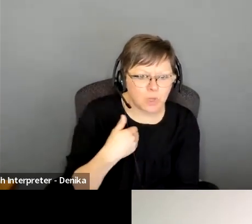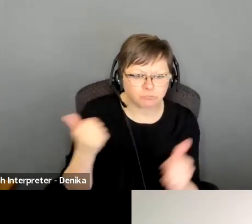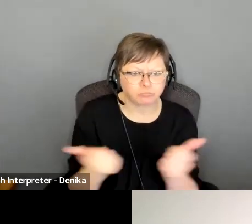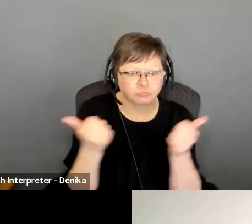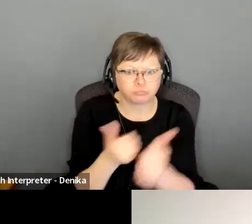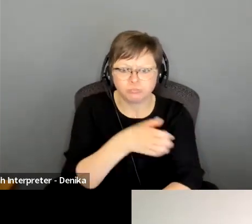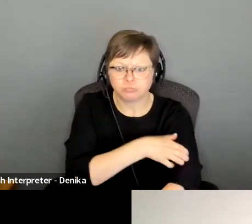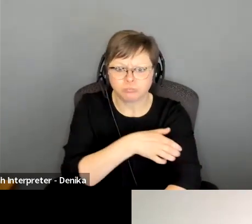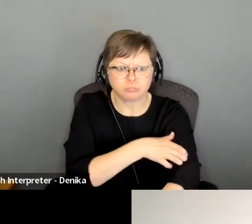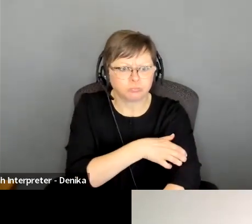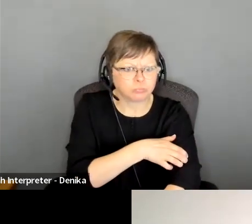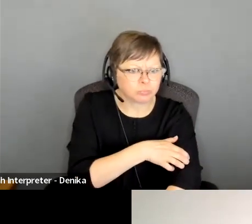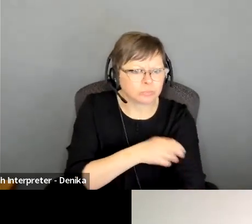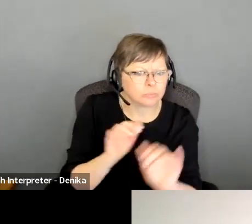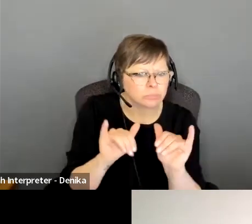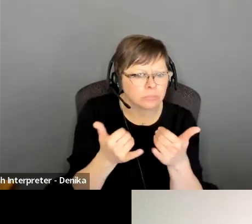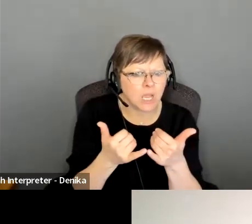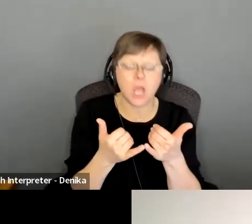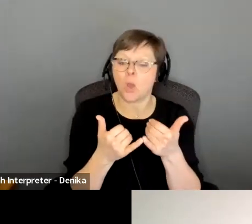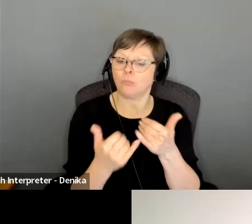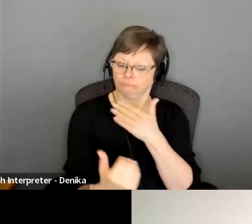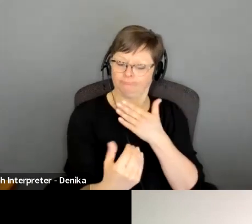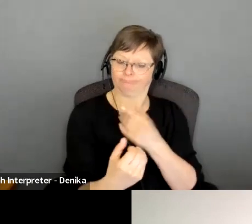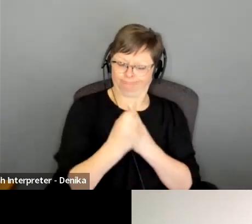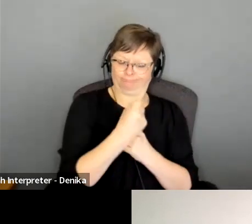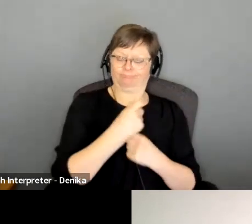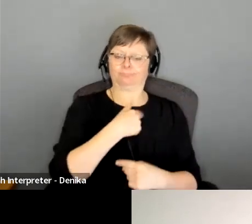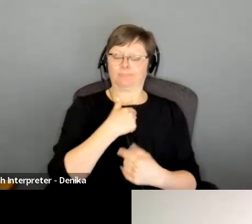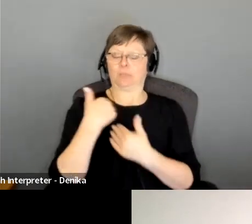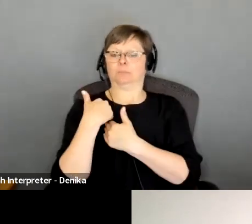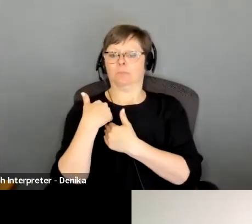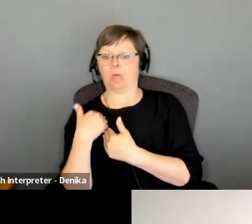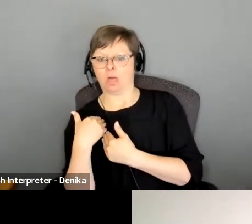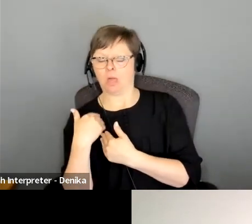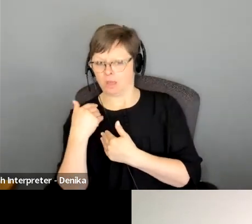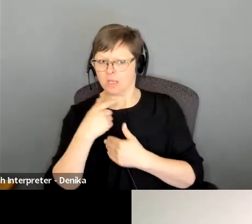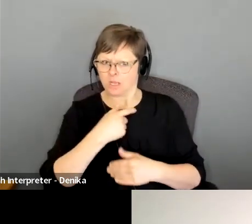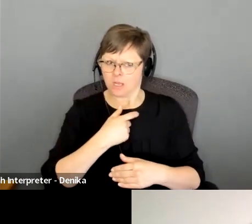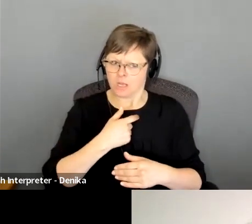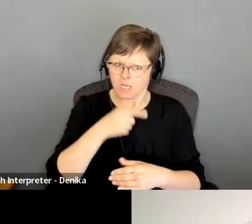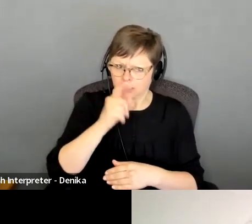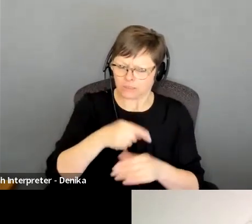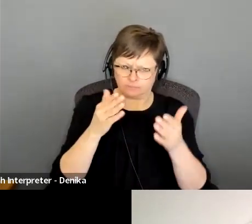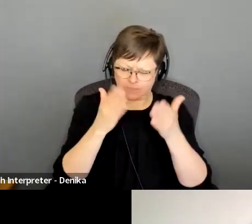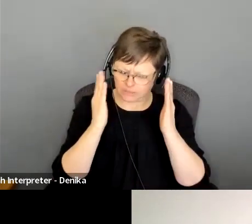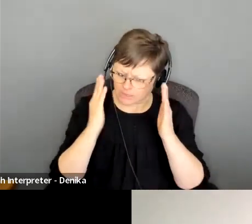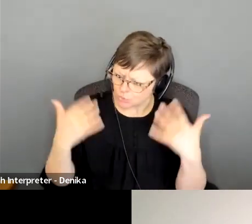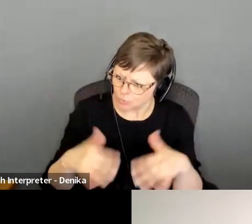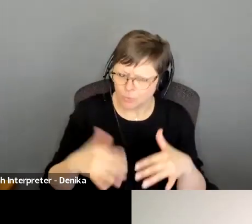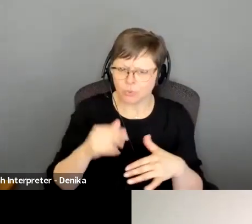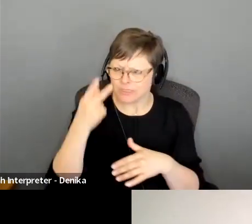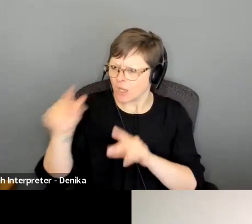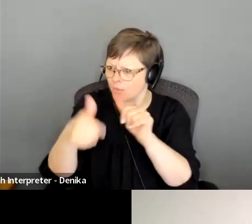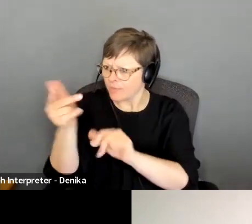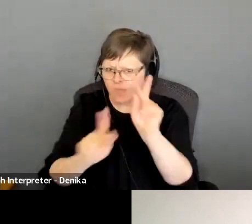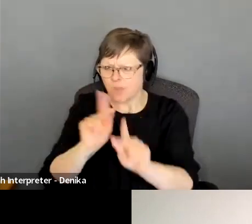that impact my level of accountability in creating space for others, in paying more attention to the experiences of others